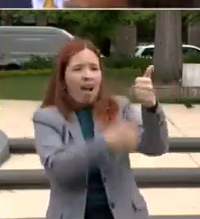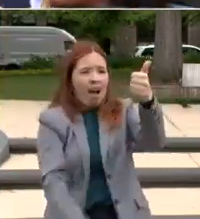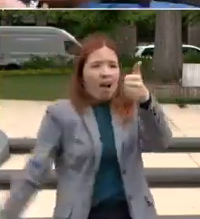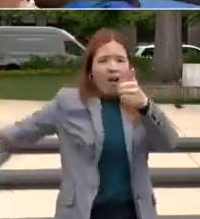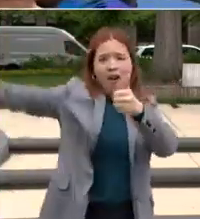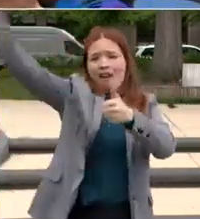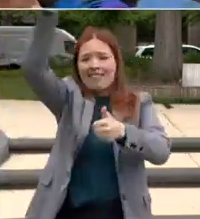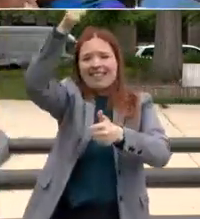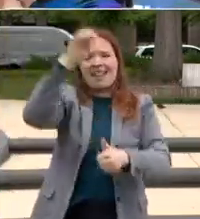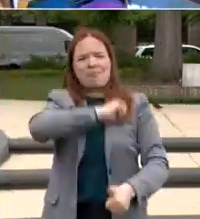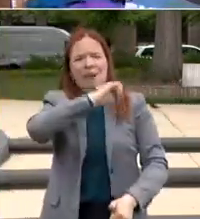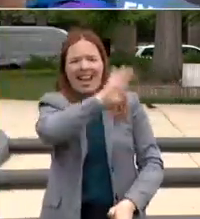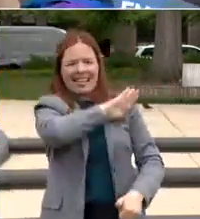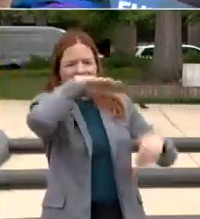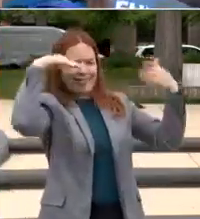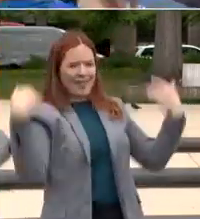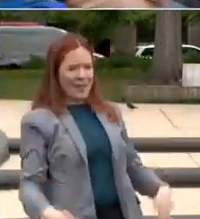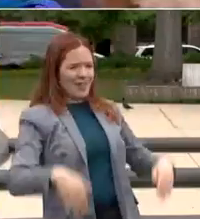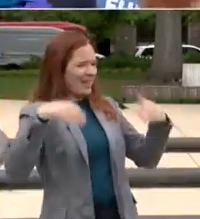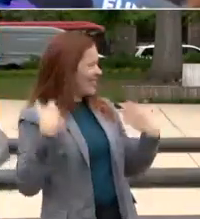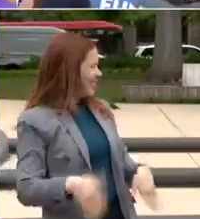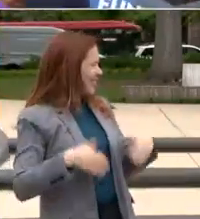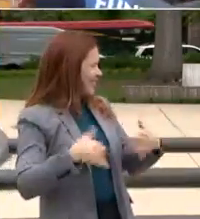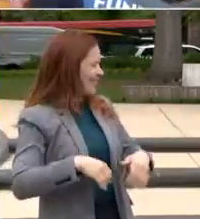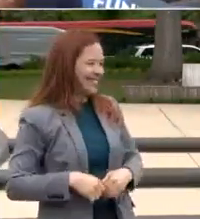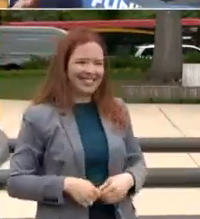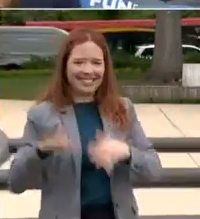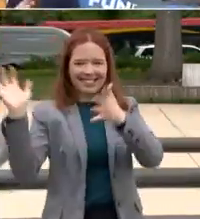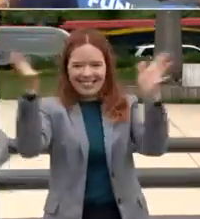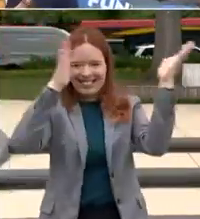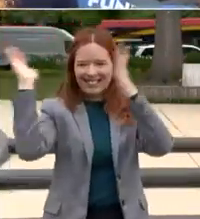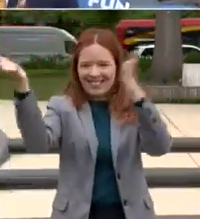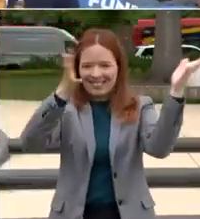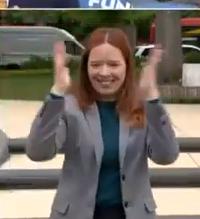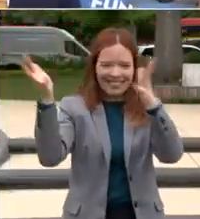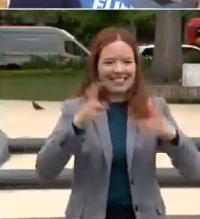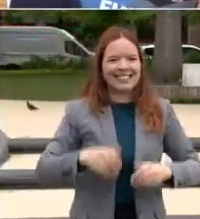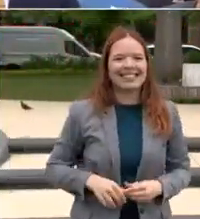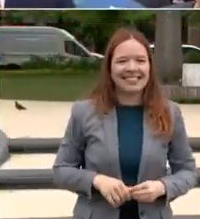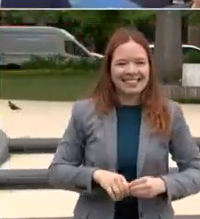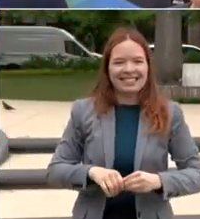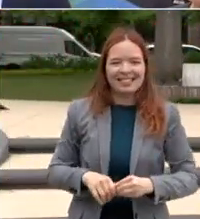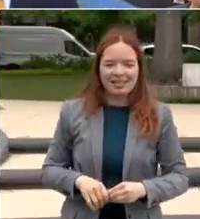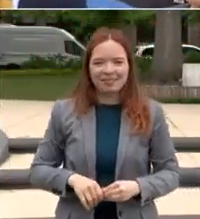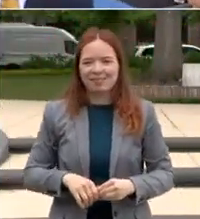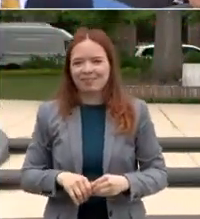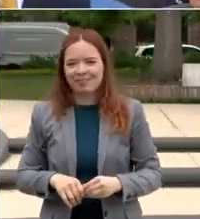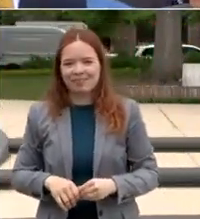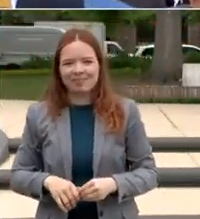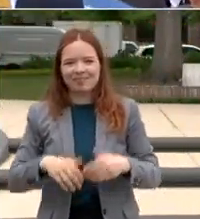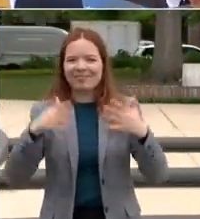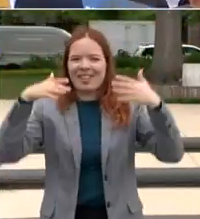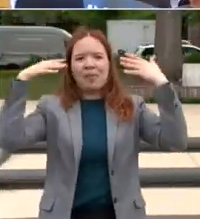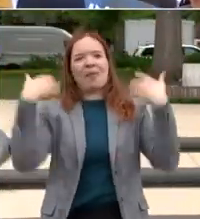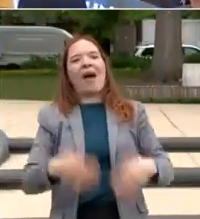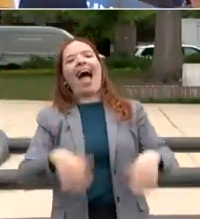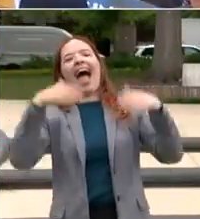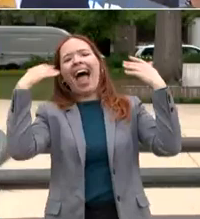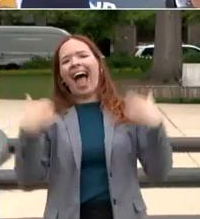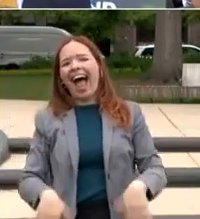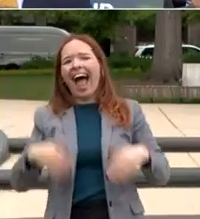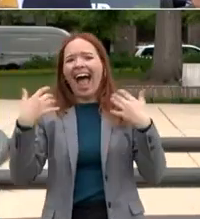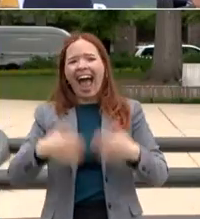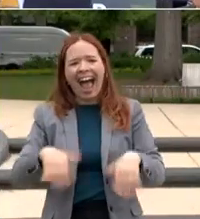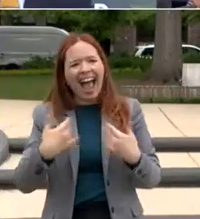April. Thank you. Wow, we're talking about one great